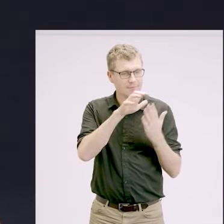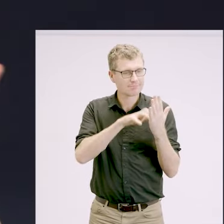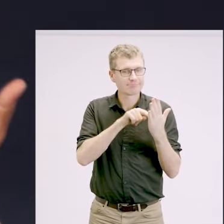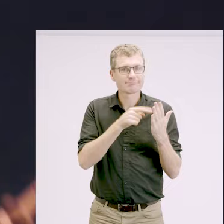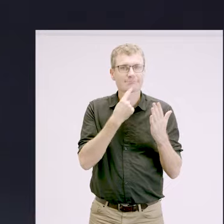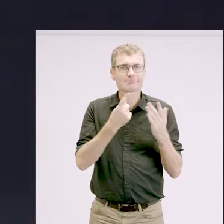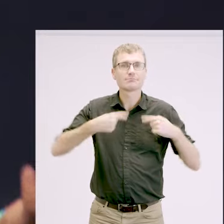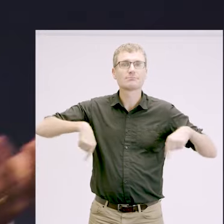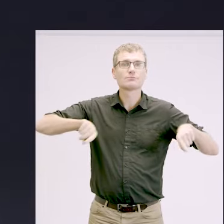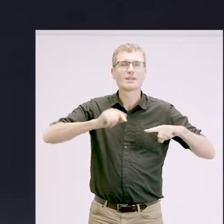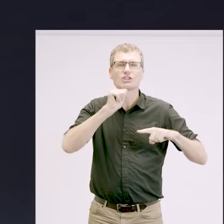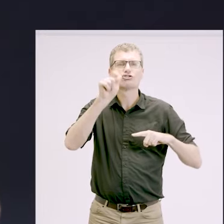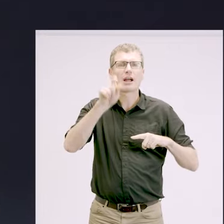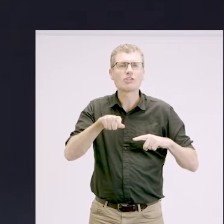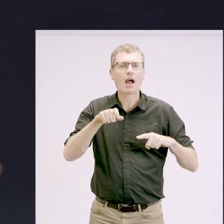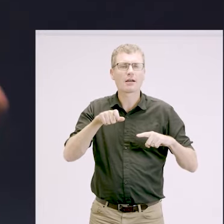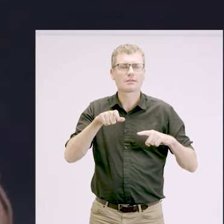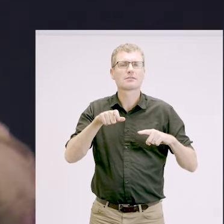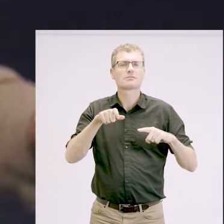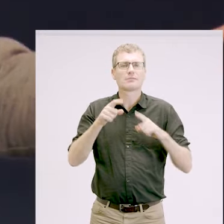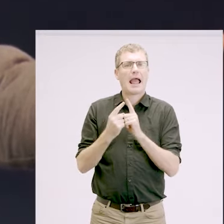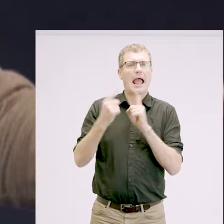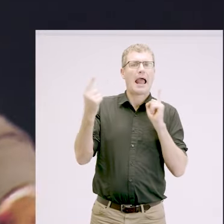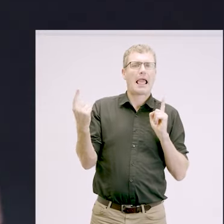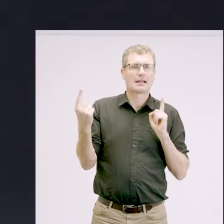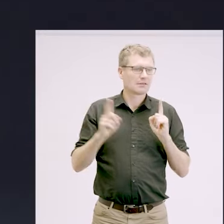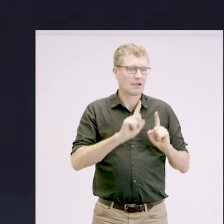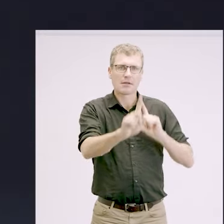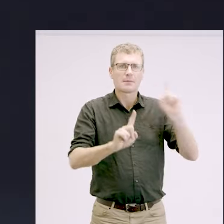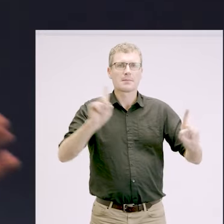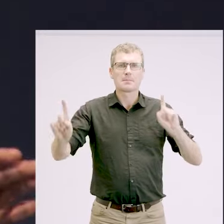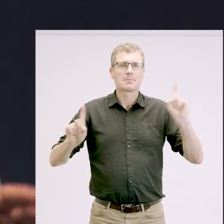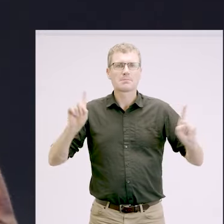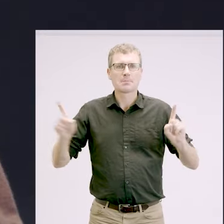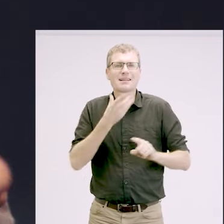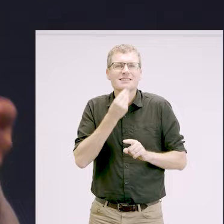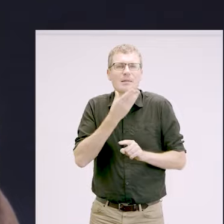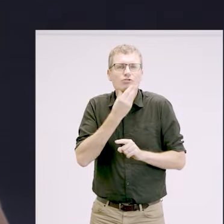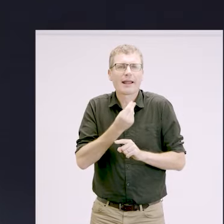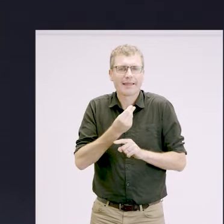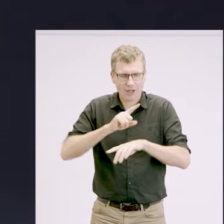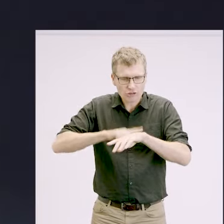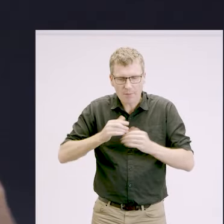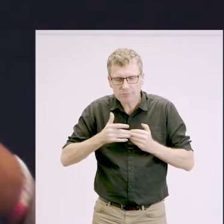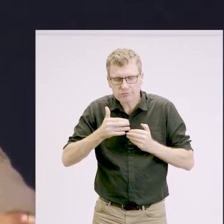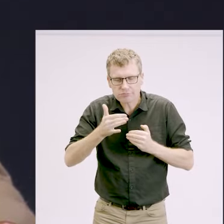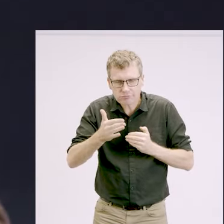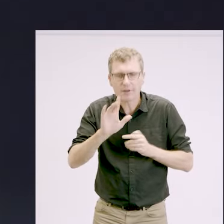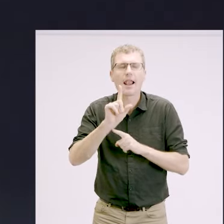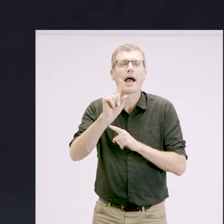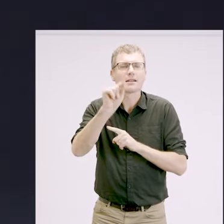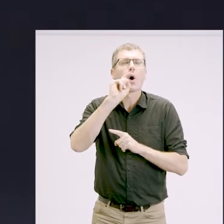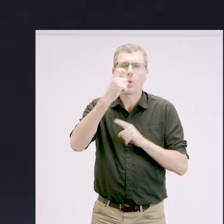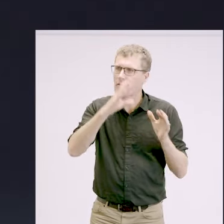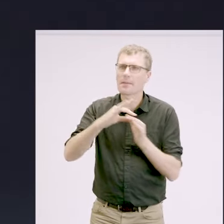that we are strangers and aliens, right? Scattered throughout the world, living in temporary dwellings on our way to a better